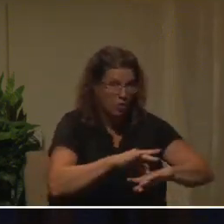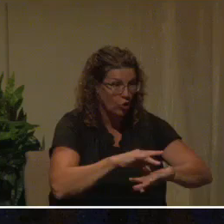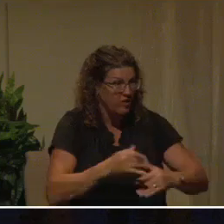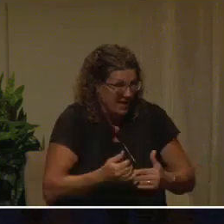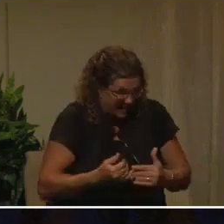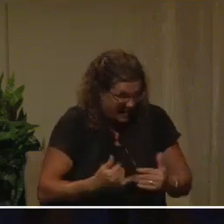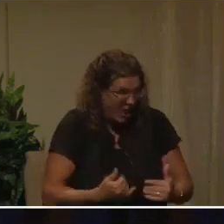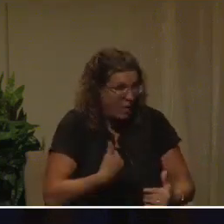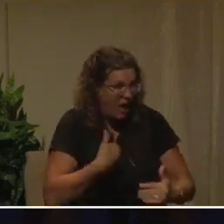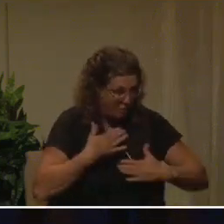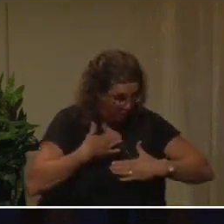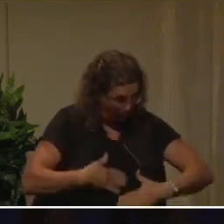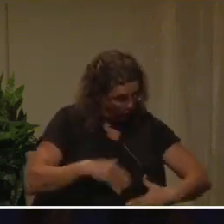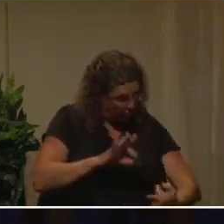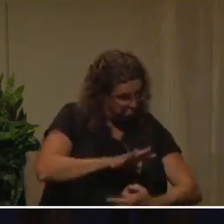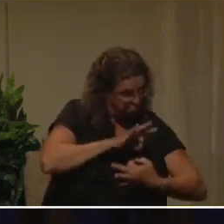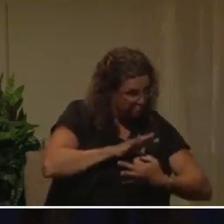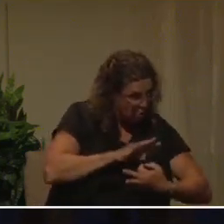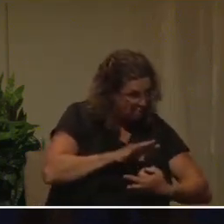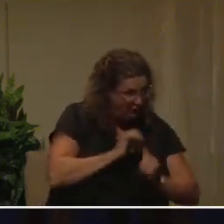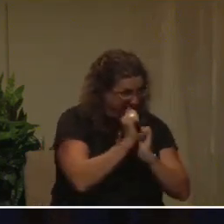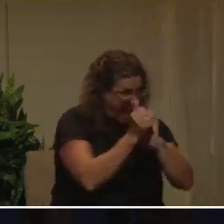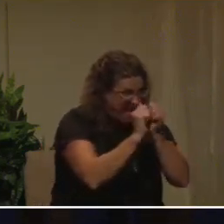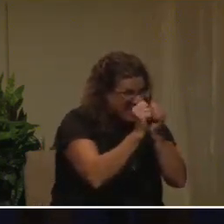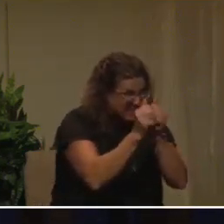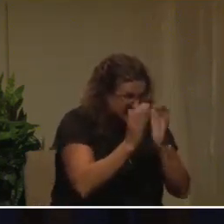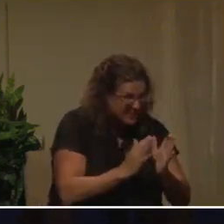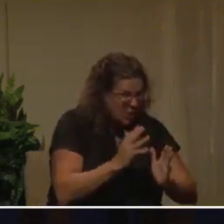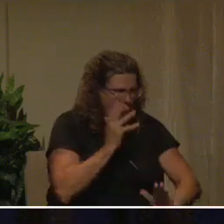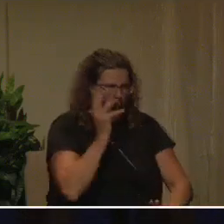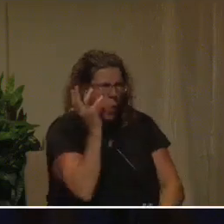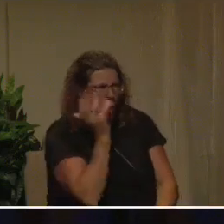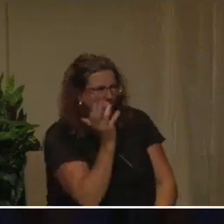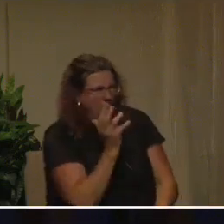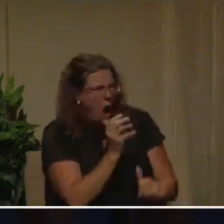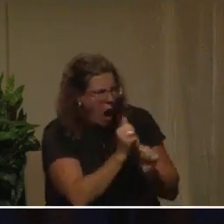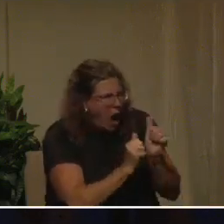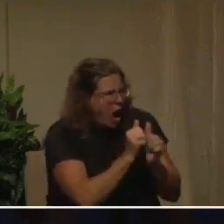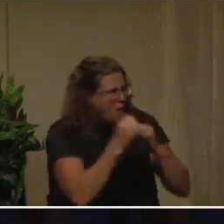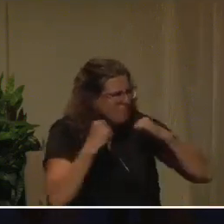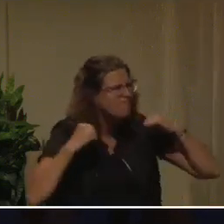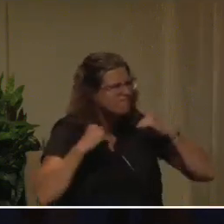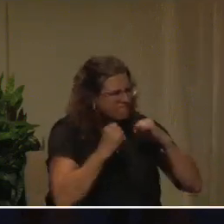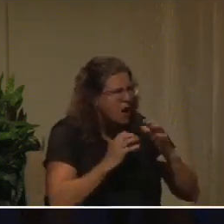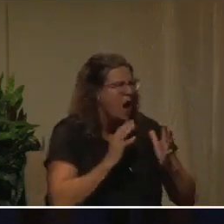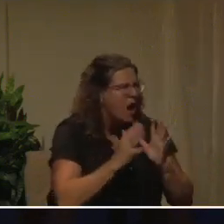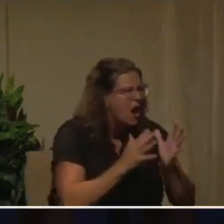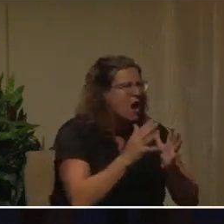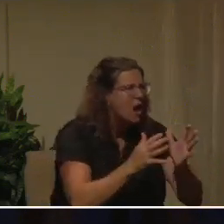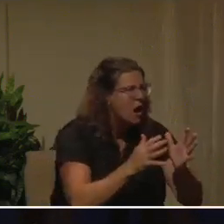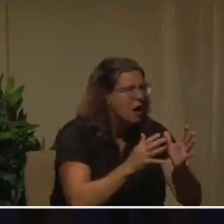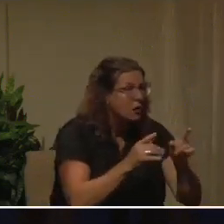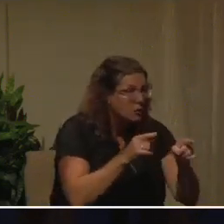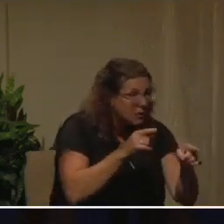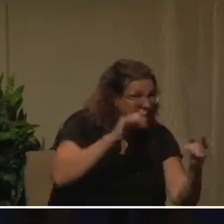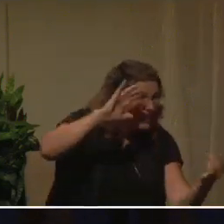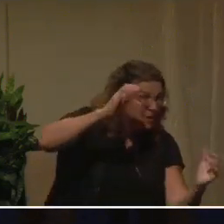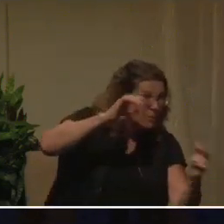who awe us and those athletes who can awe us with their prowess will be nothing compared to